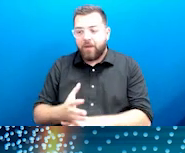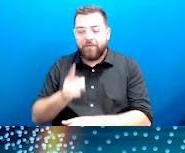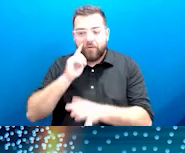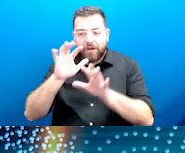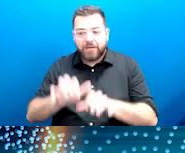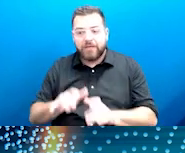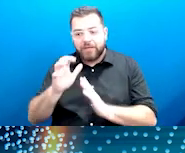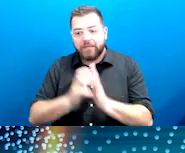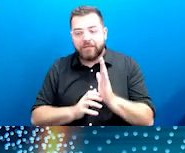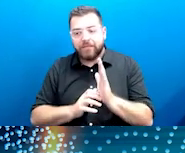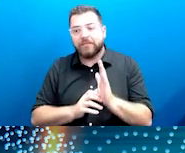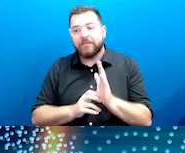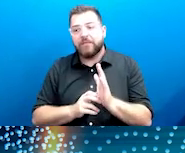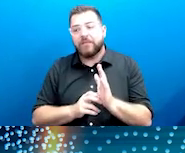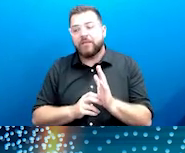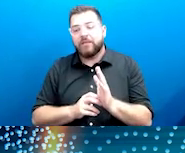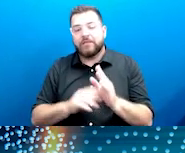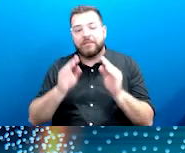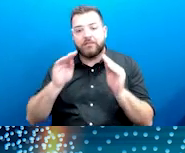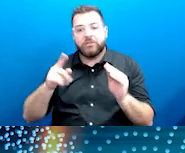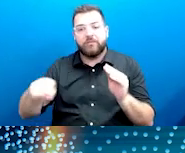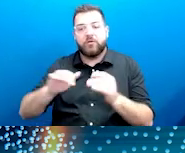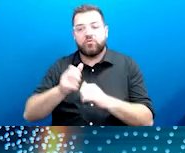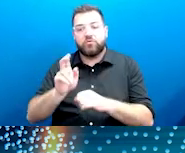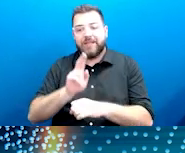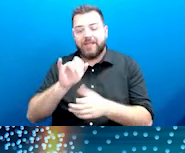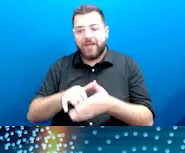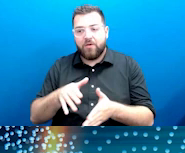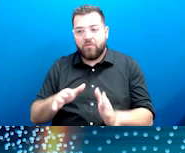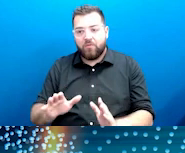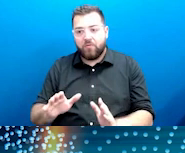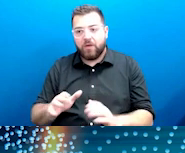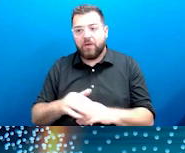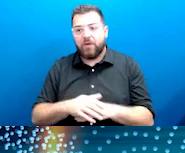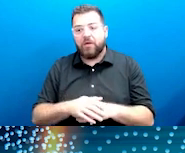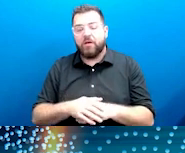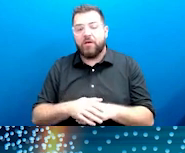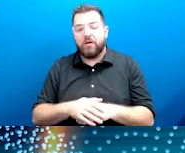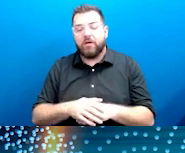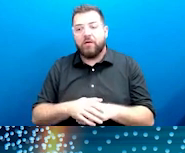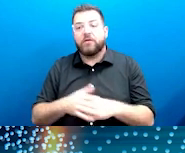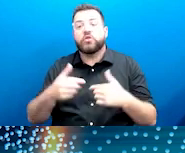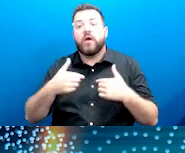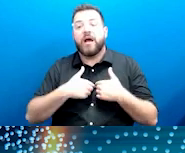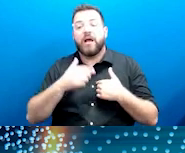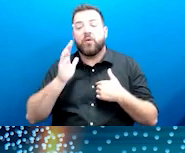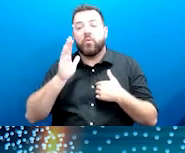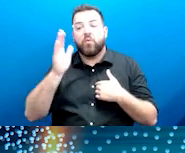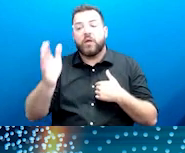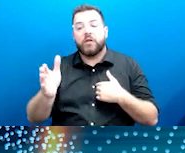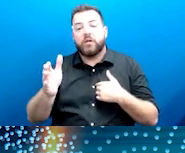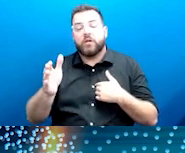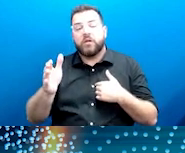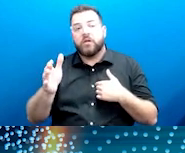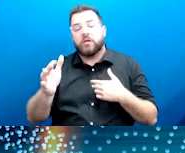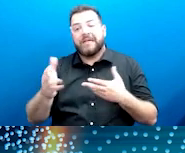in terms of using it that way. I teach EMLS, and so I'm going to, you know, introduce